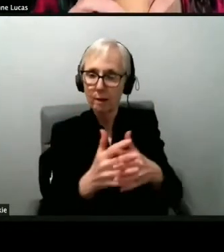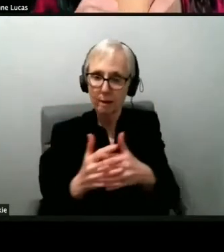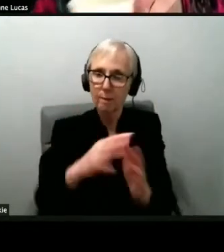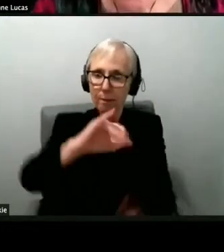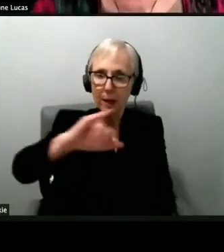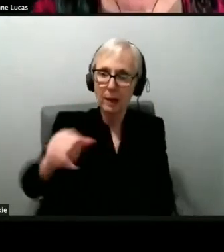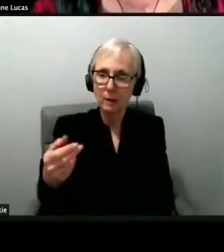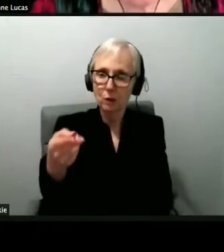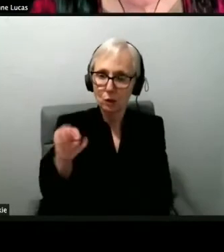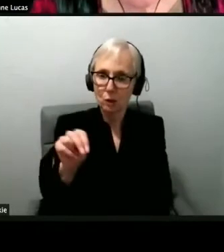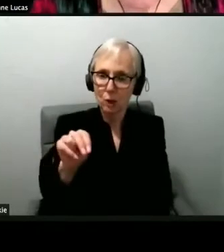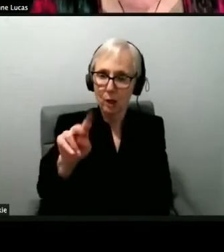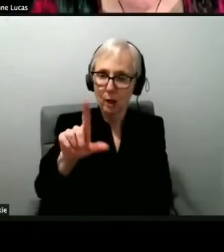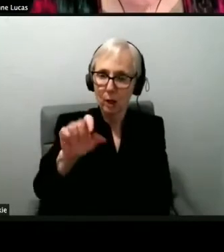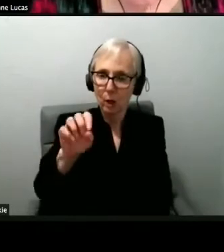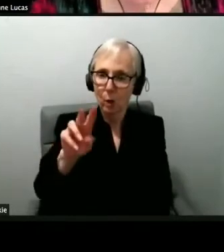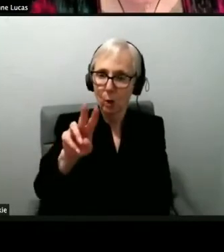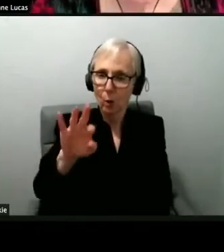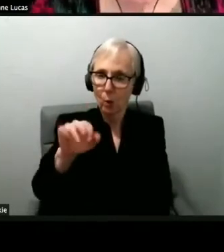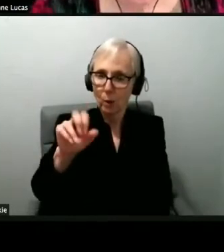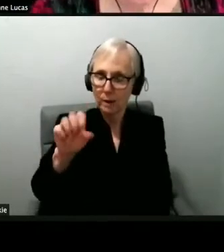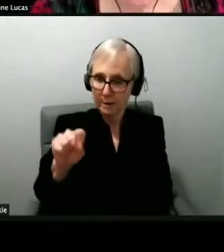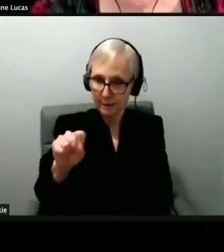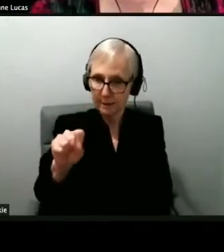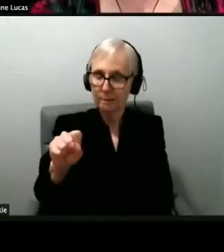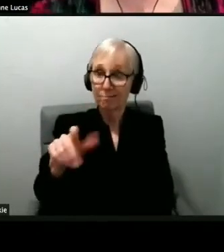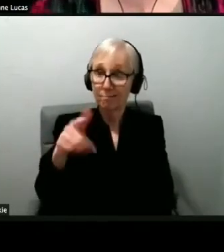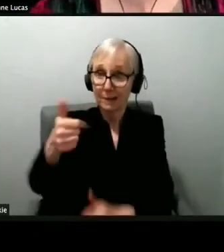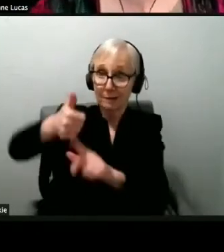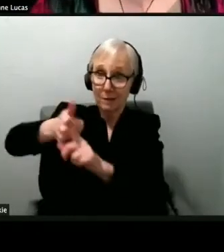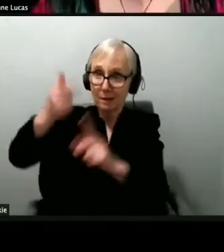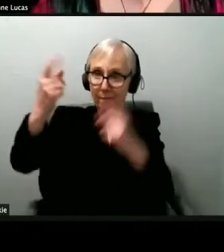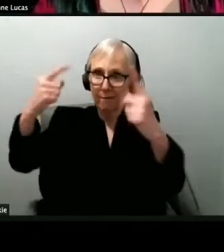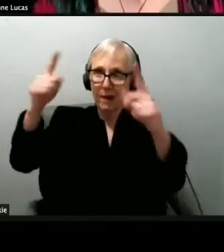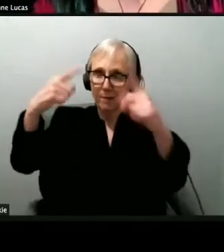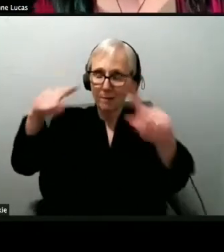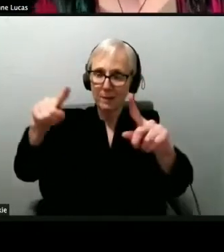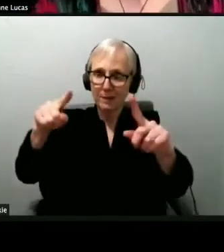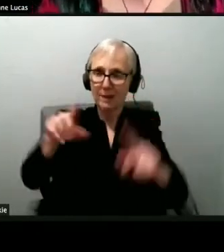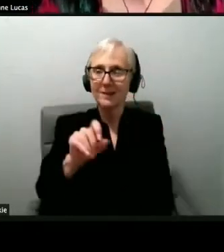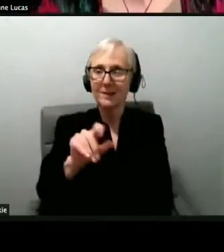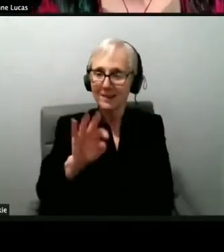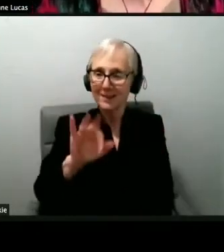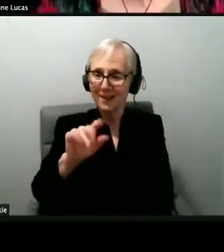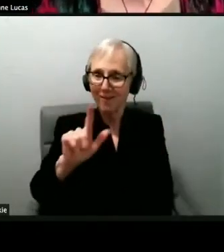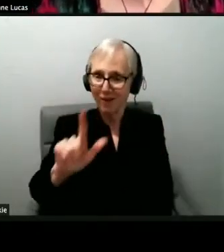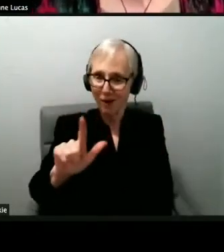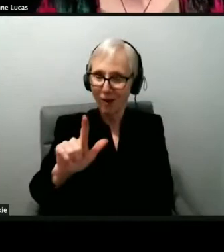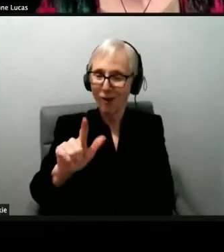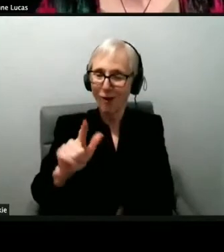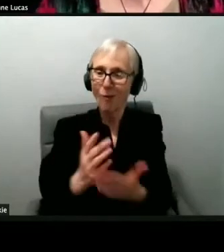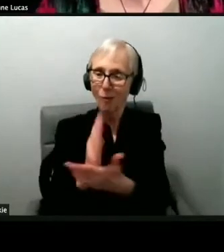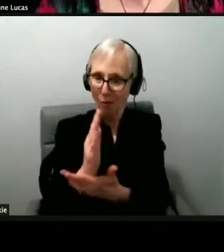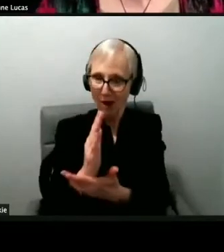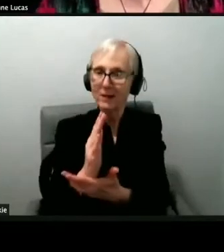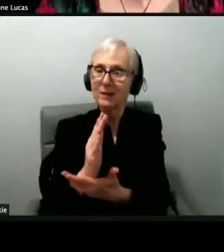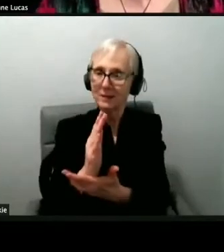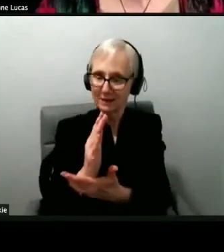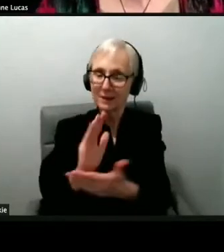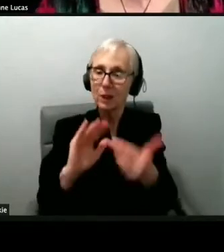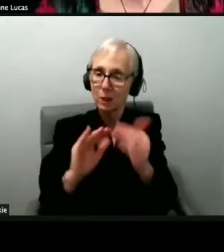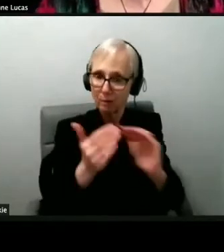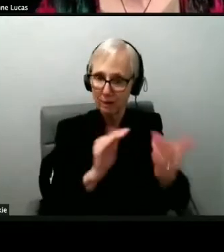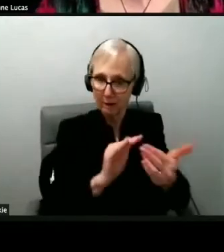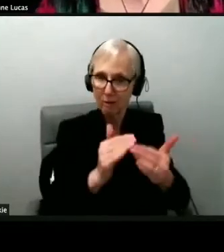Lewis, a legend in the civil rights community. And that's something that I pride myself on, is civil rights,